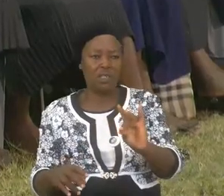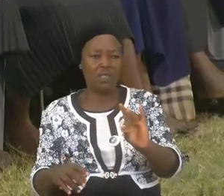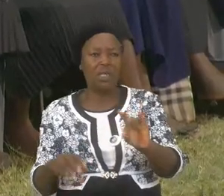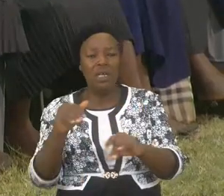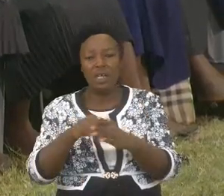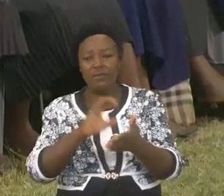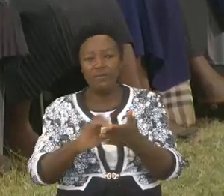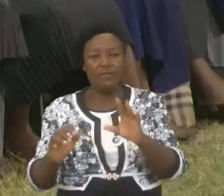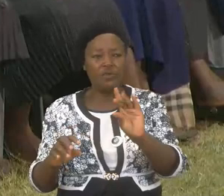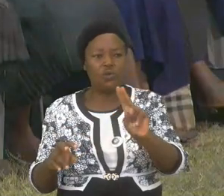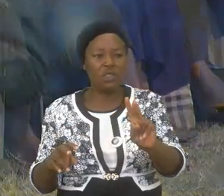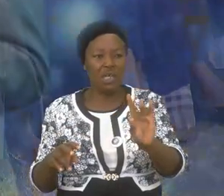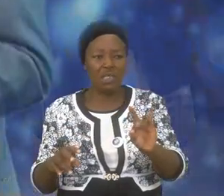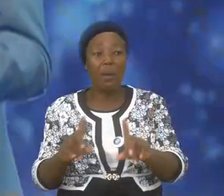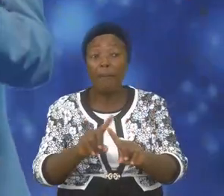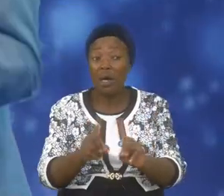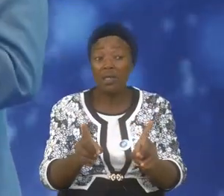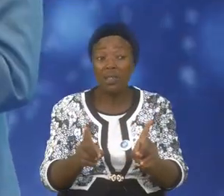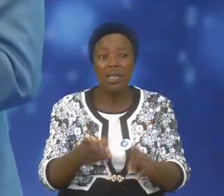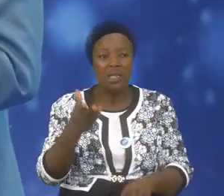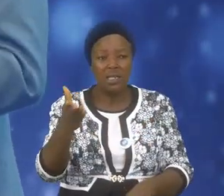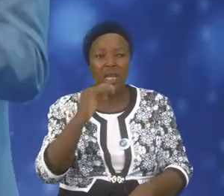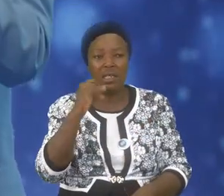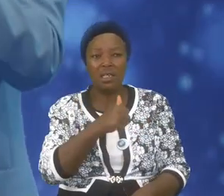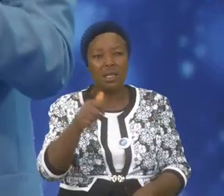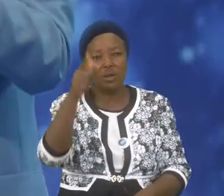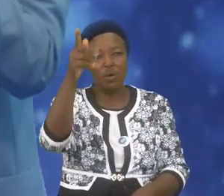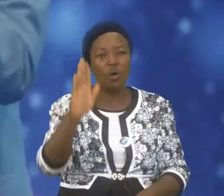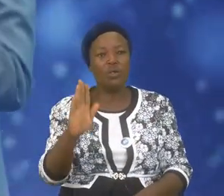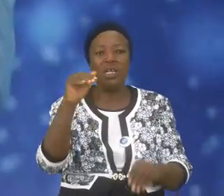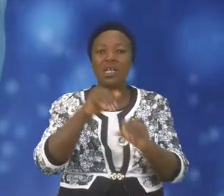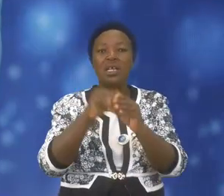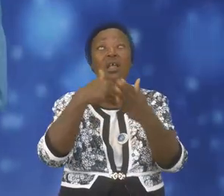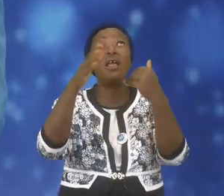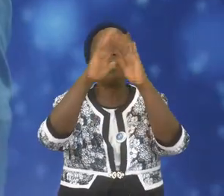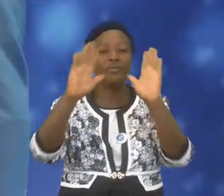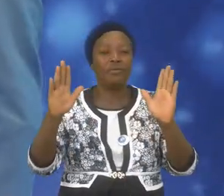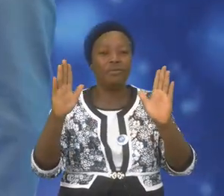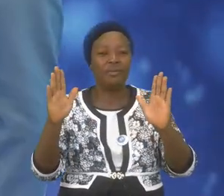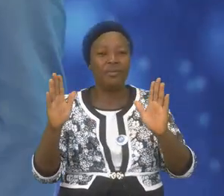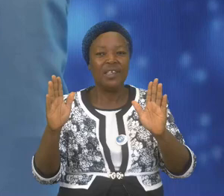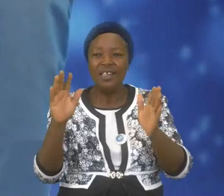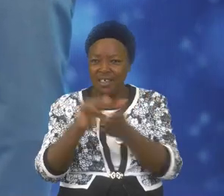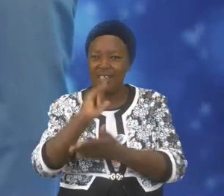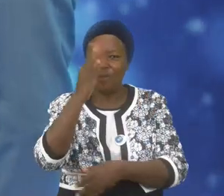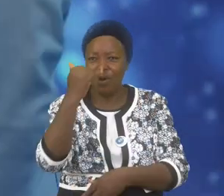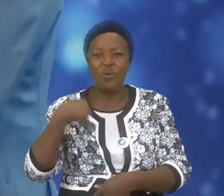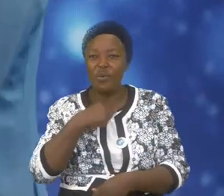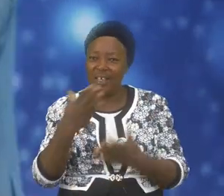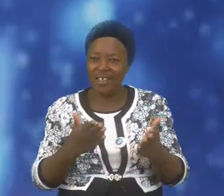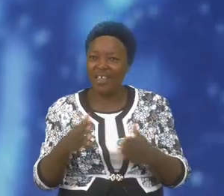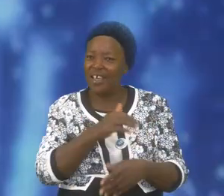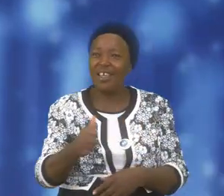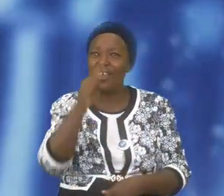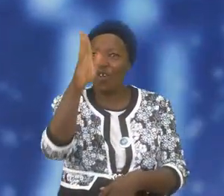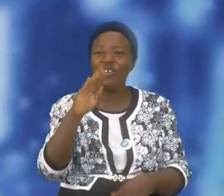God in heaven. That's why we're here, a God in heaven who reveals secrets, a